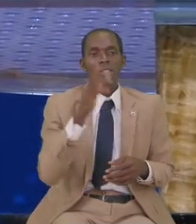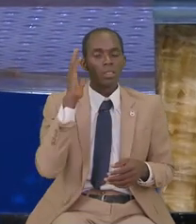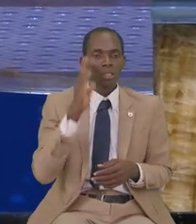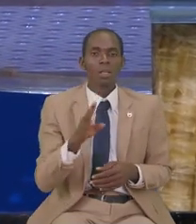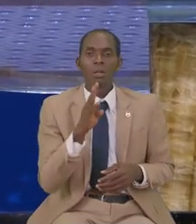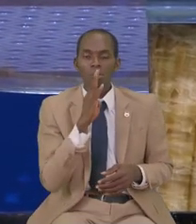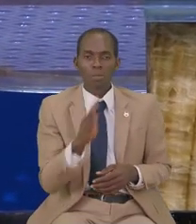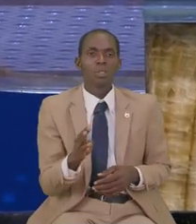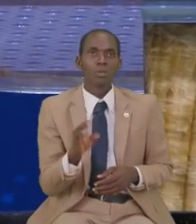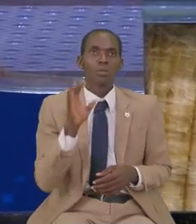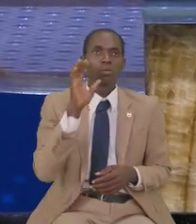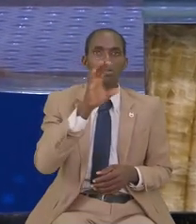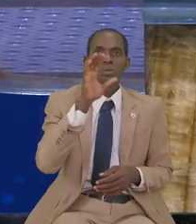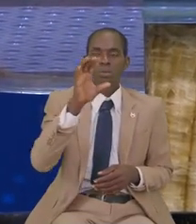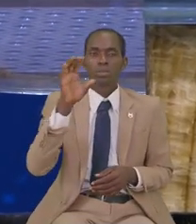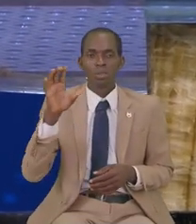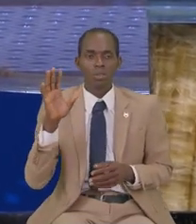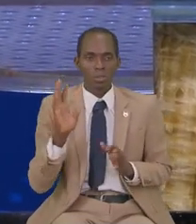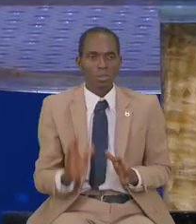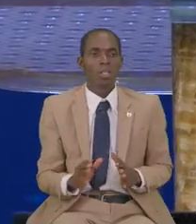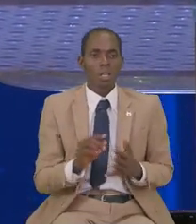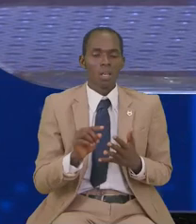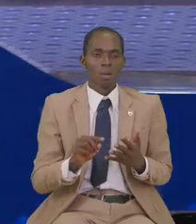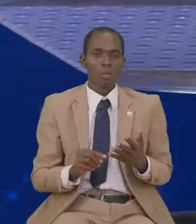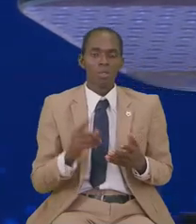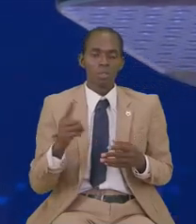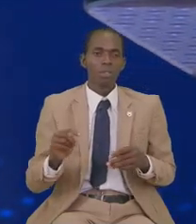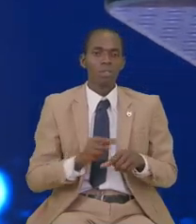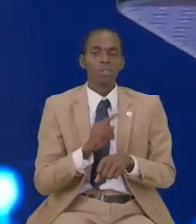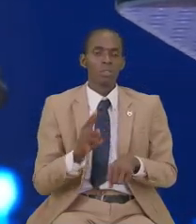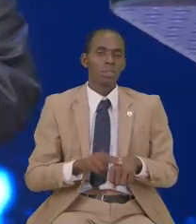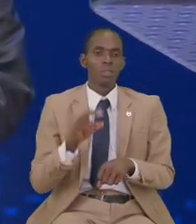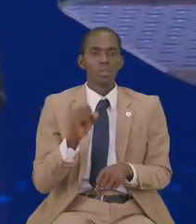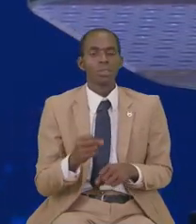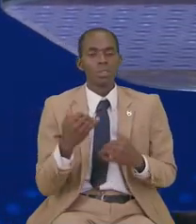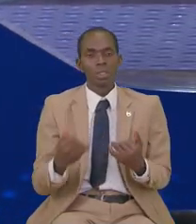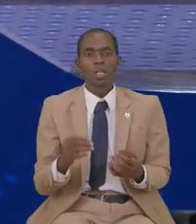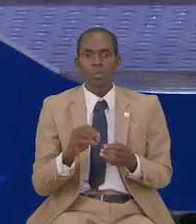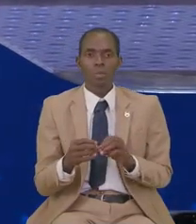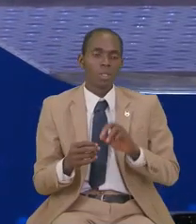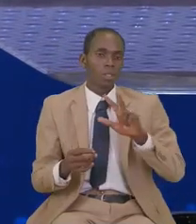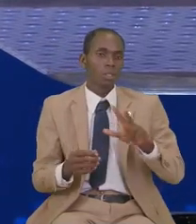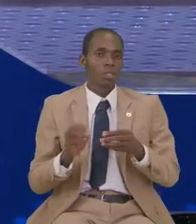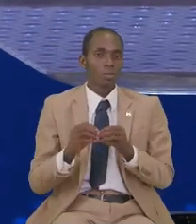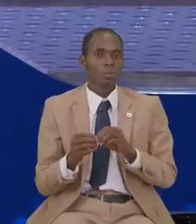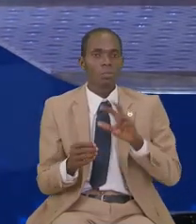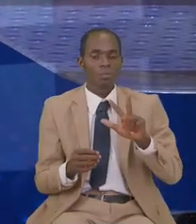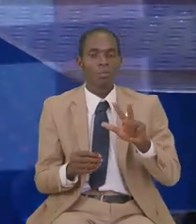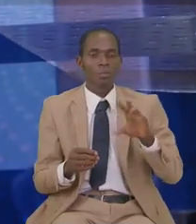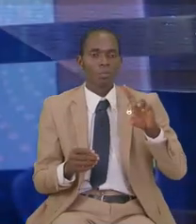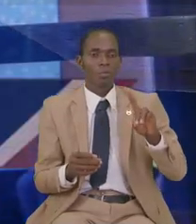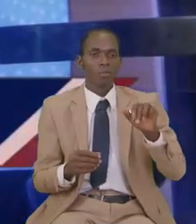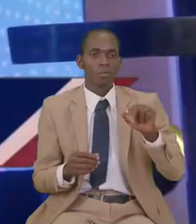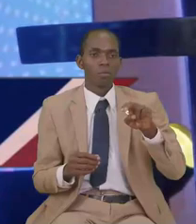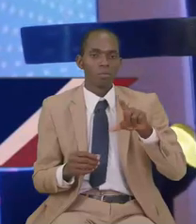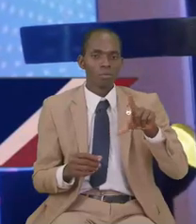be wanderers among the nations. So we're coming to number three here. Number three, Daniel and